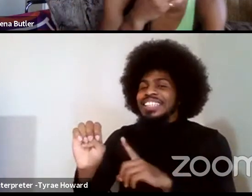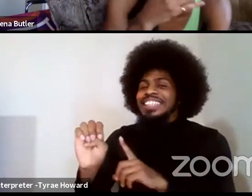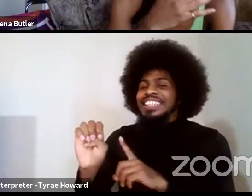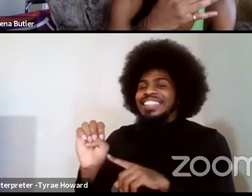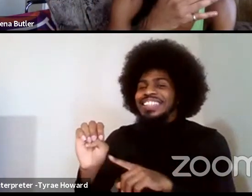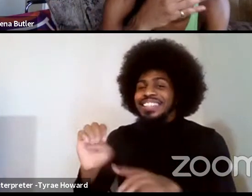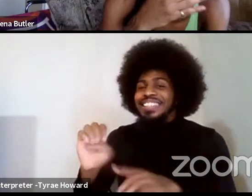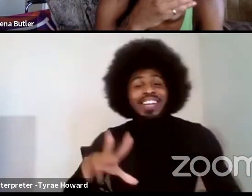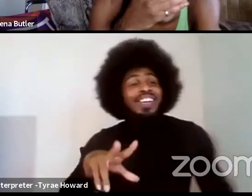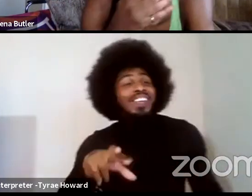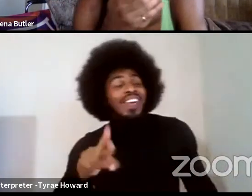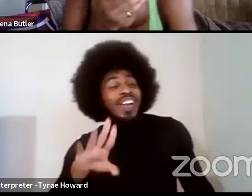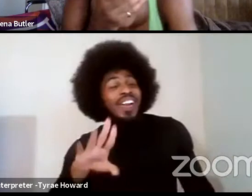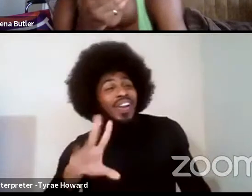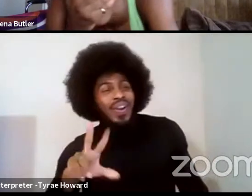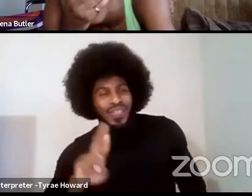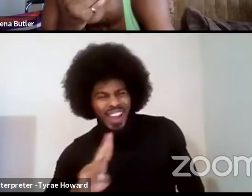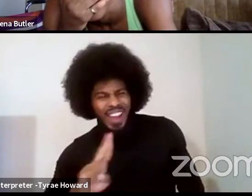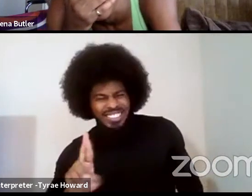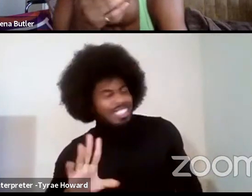no.